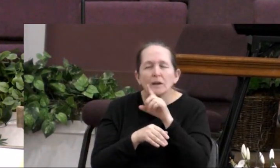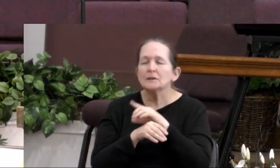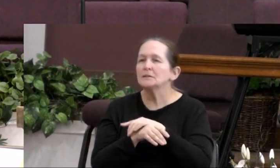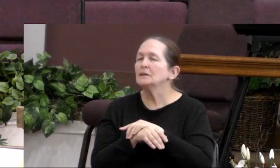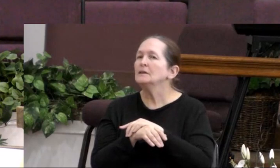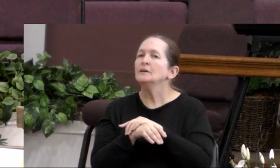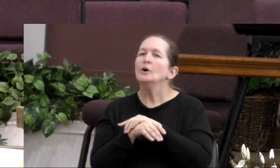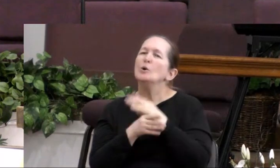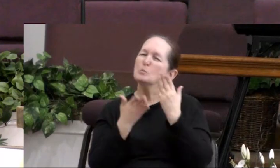Probably out of respect,